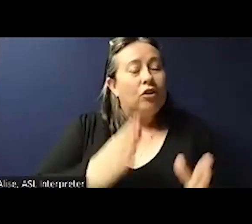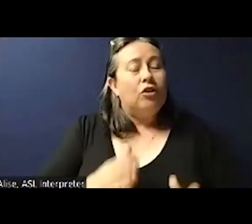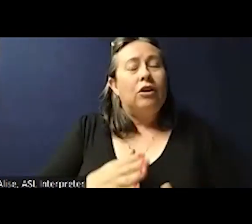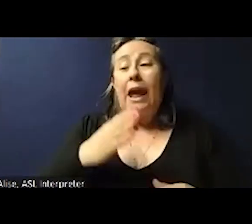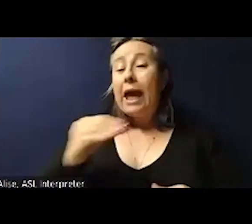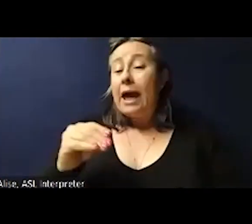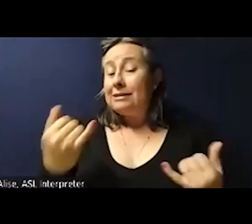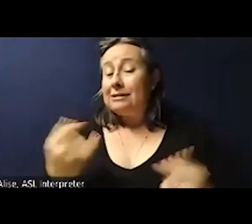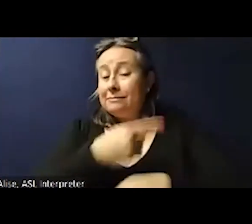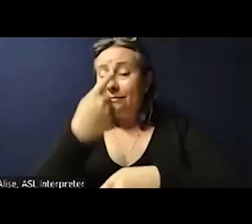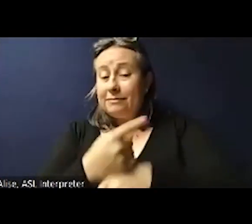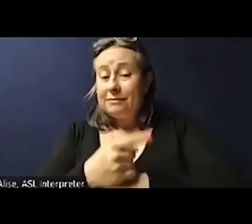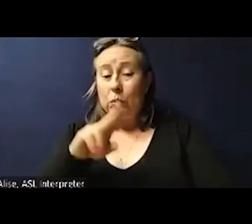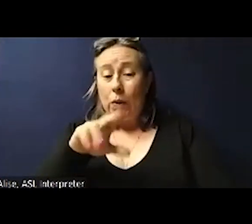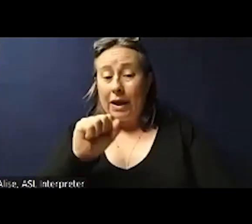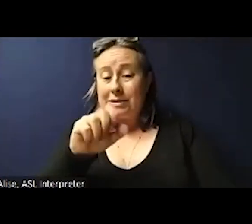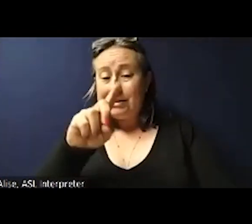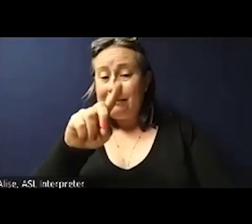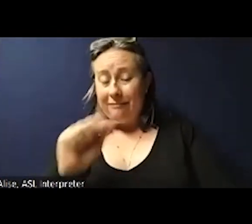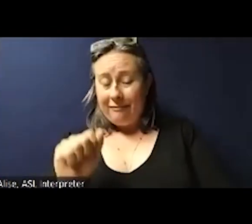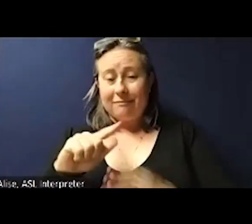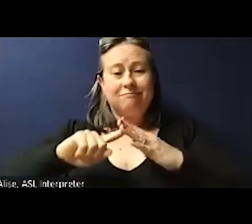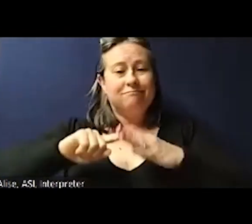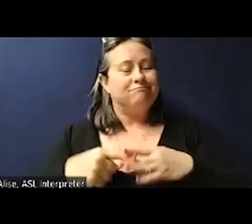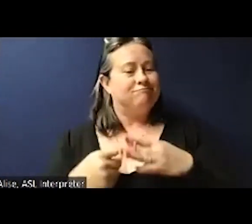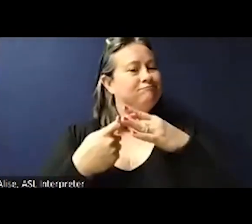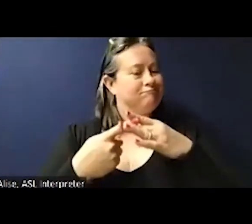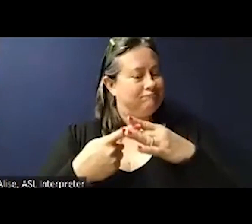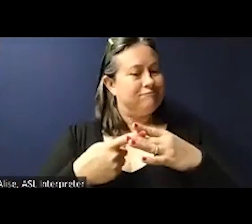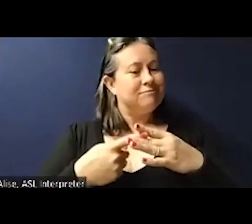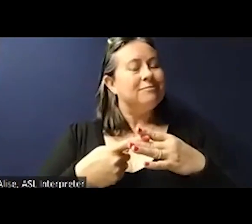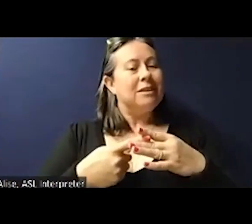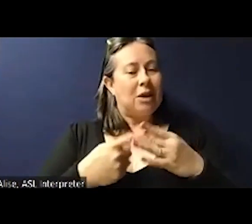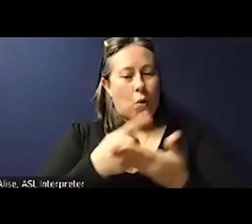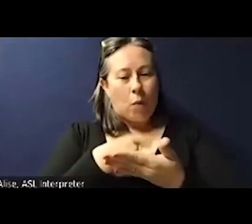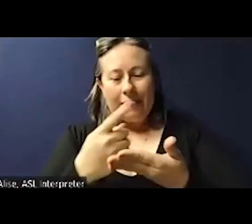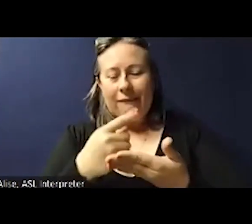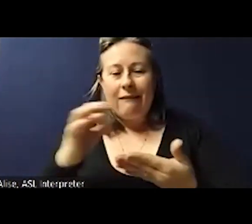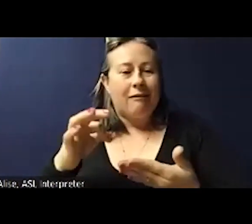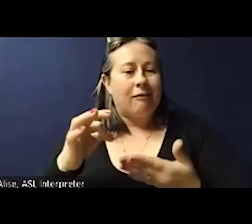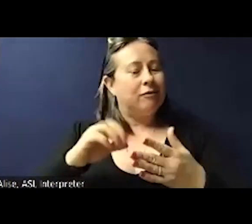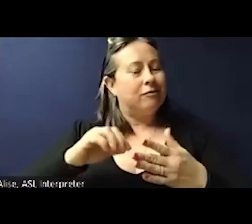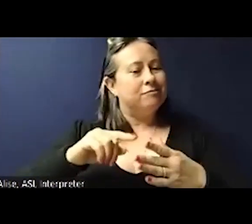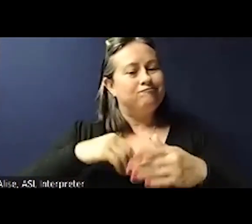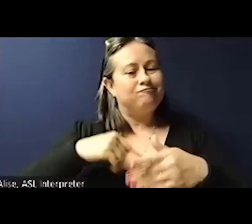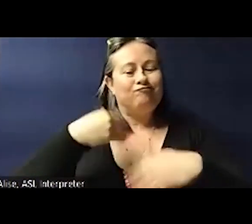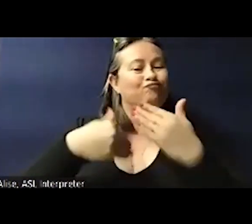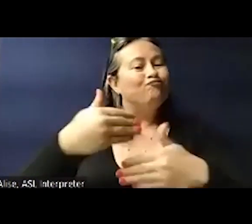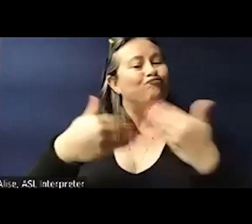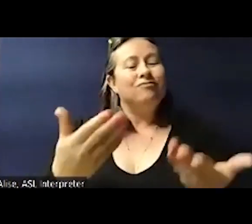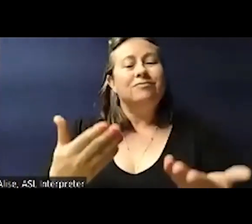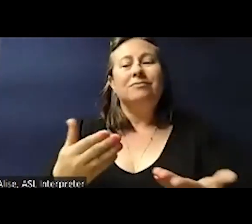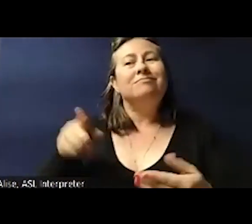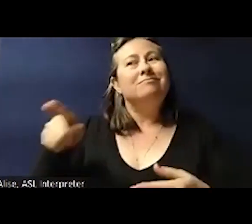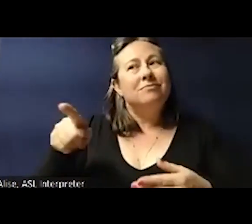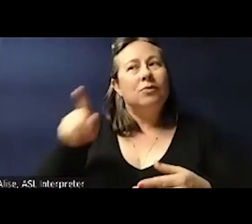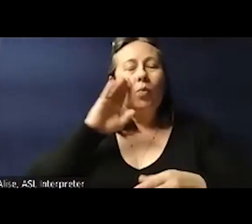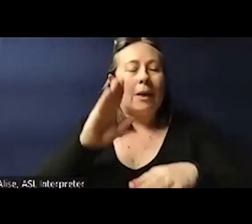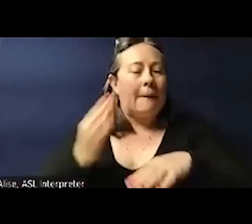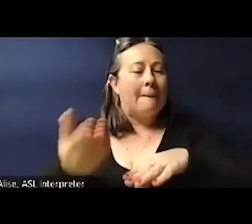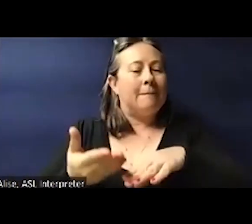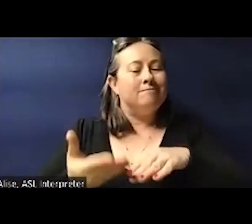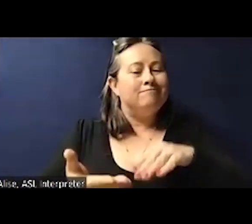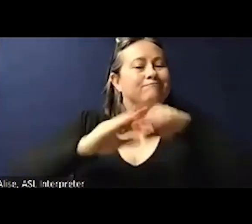off a week of action for the Cancer Moonshot. This will feature new actions across the cancer cabinet that will build on work that